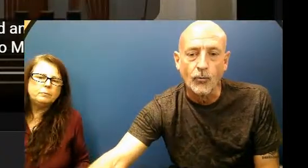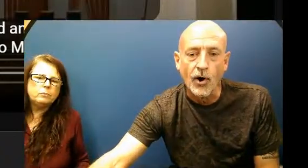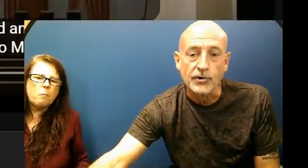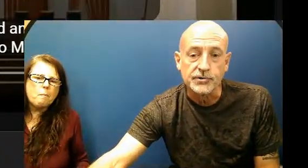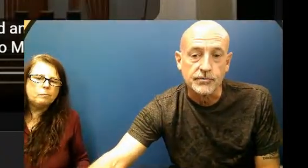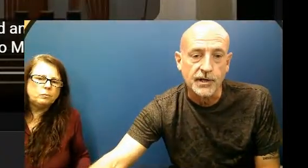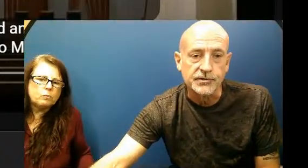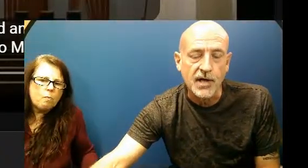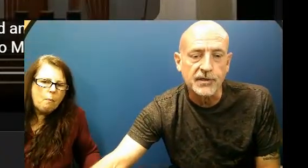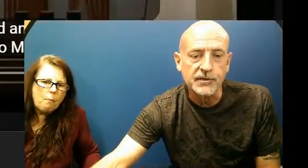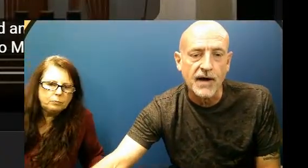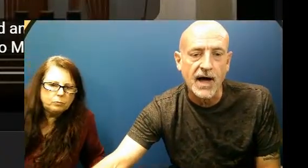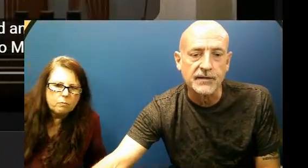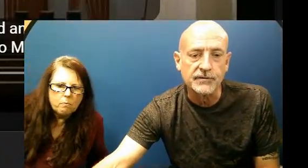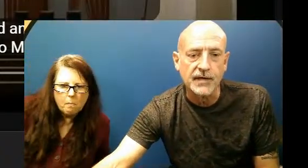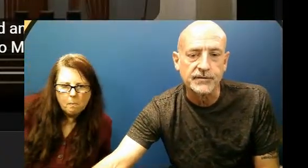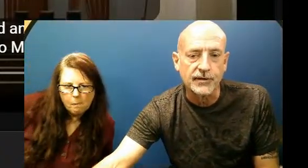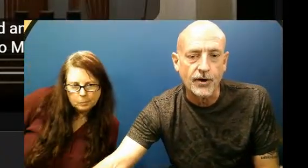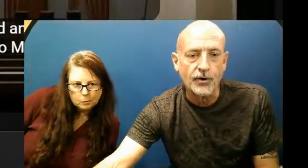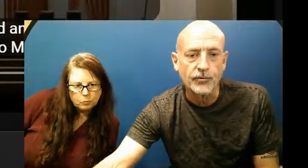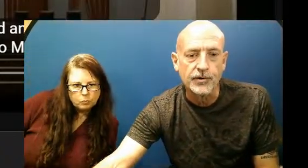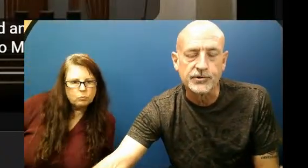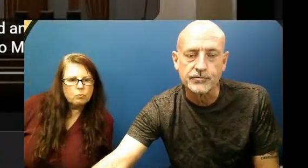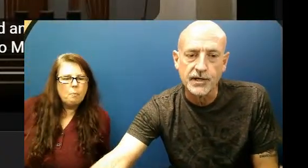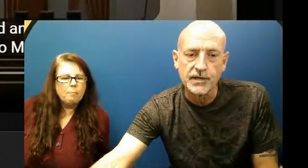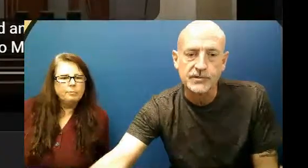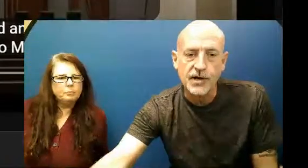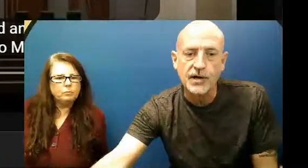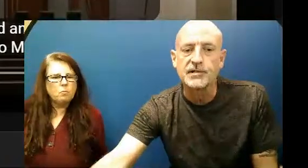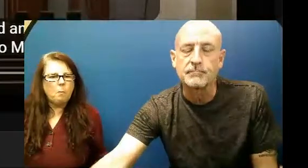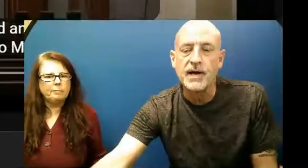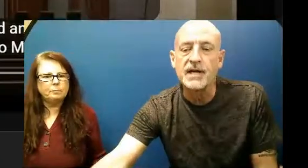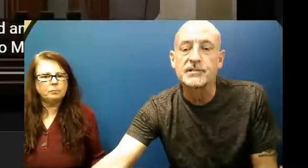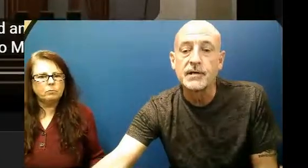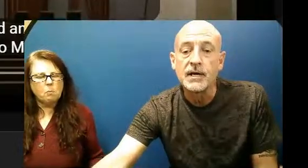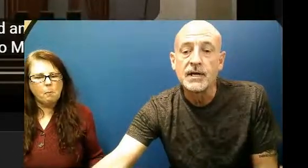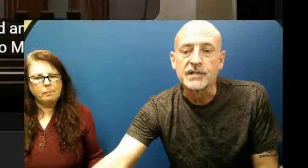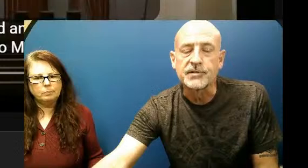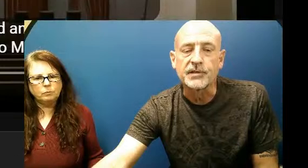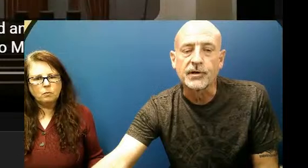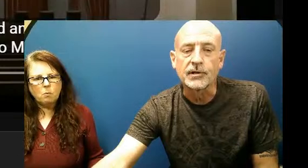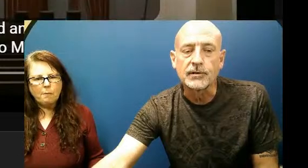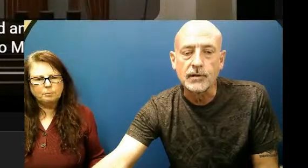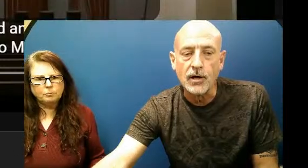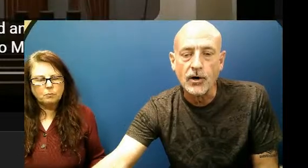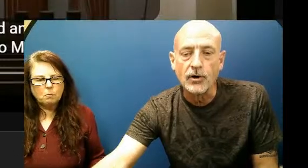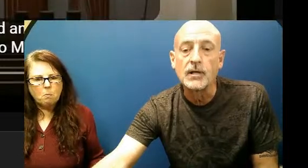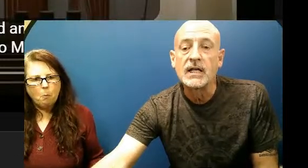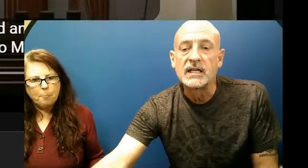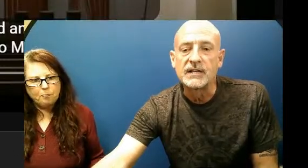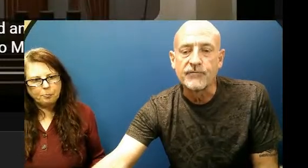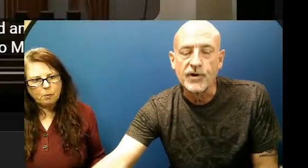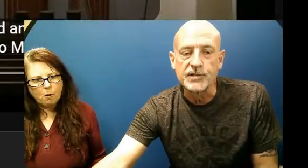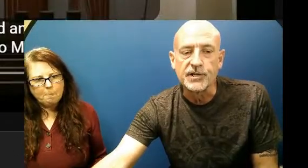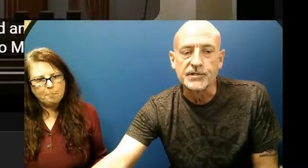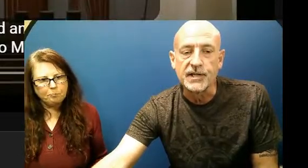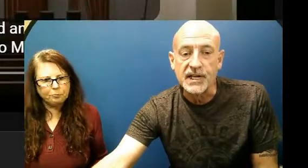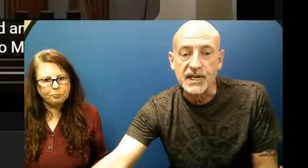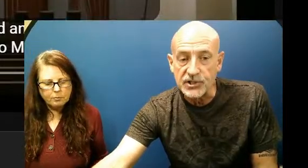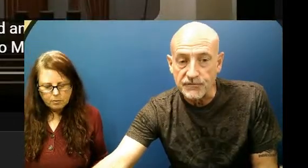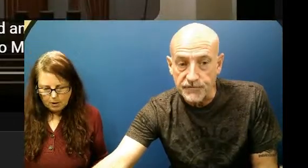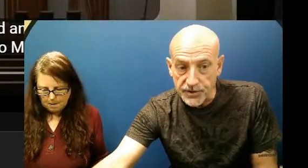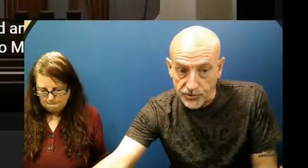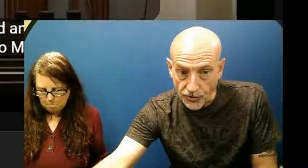how it works. Facial. It's not the fact that the law is content based. It's that the law infringes